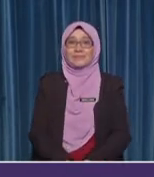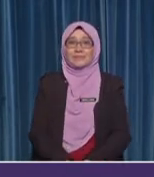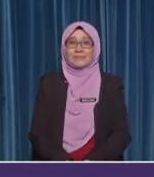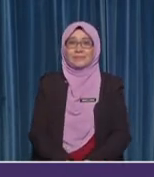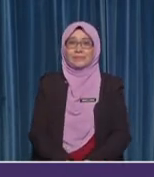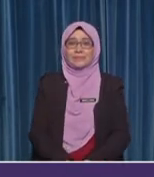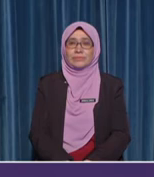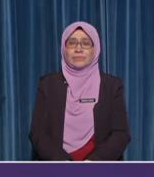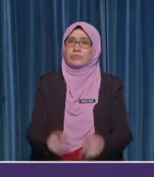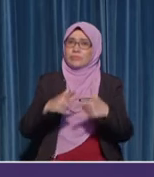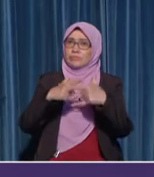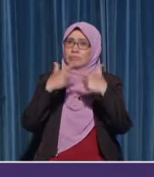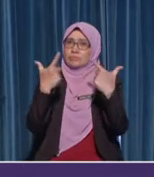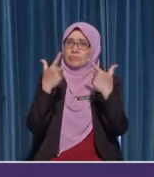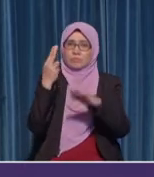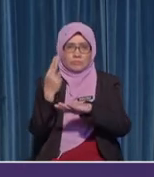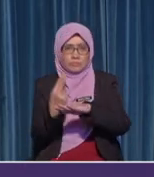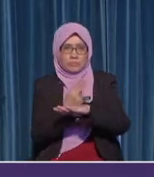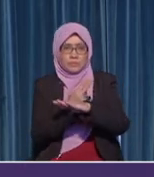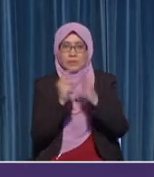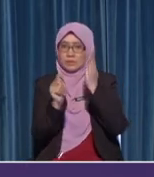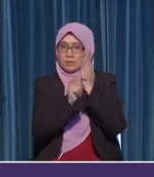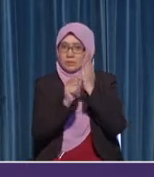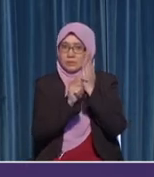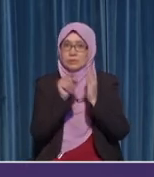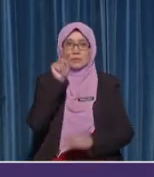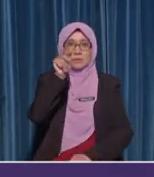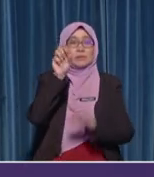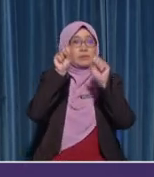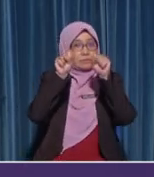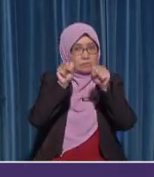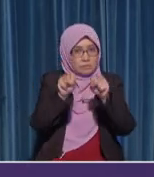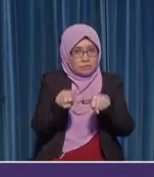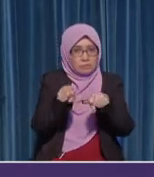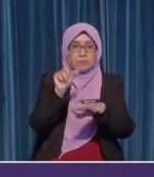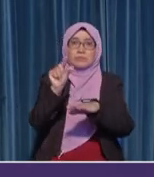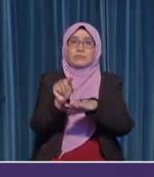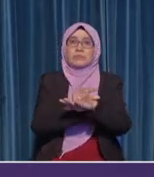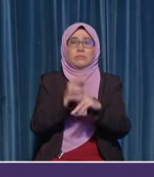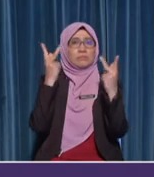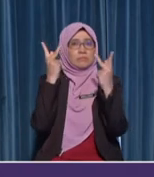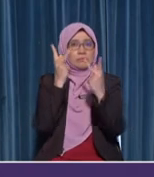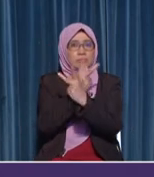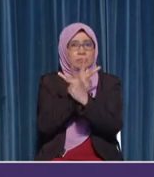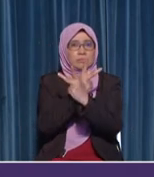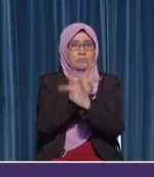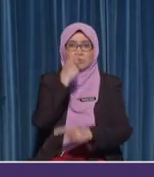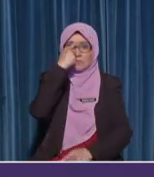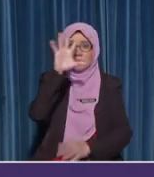Other than using addition, you can use multiplication to get the